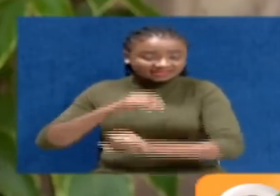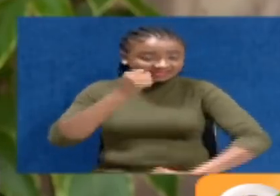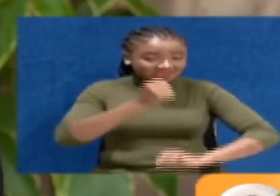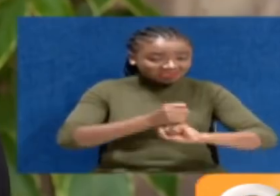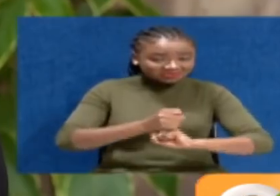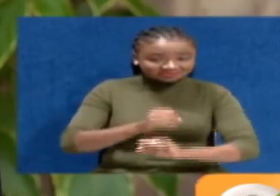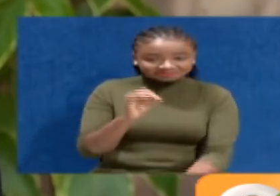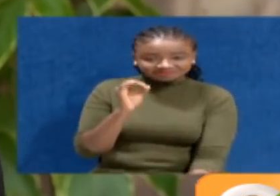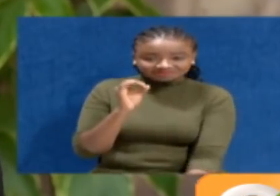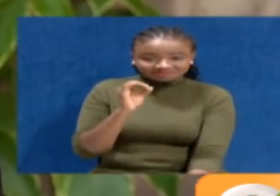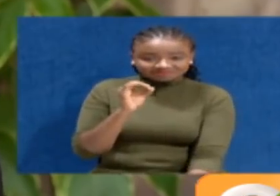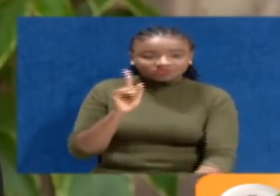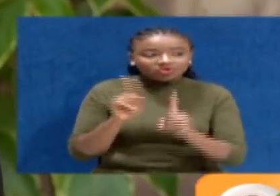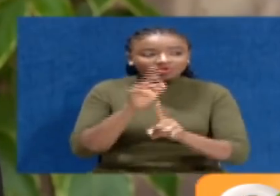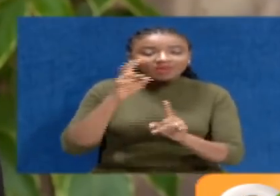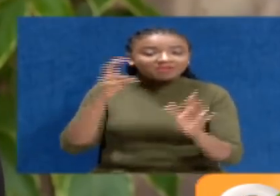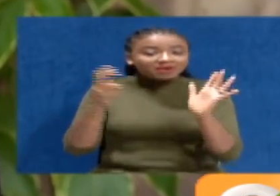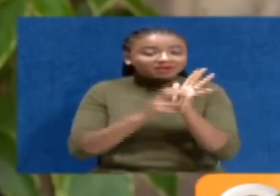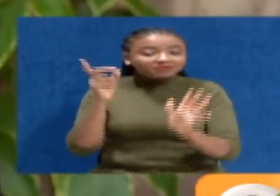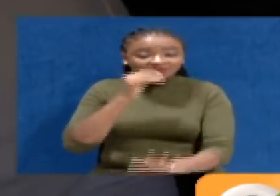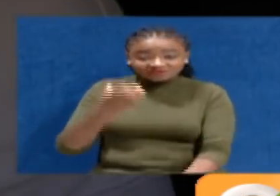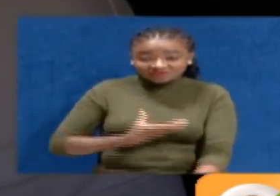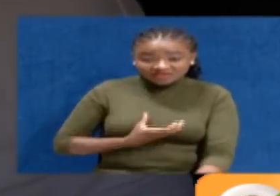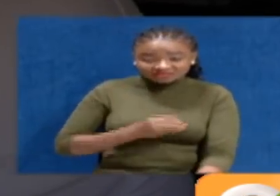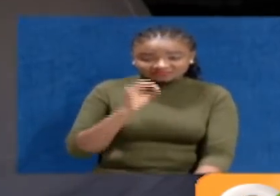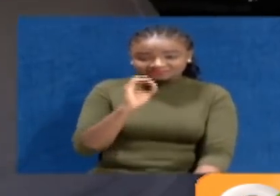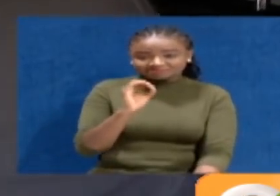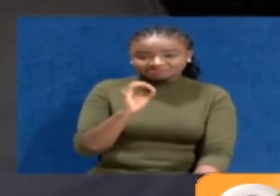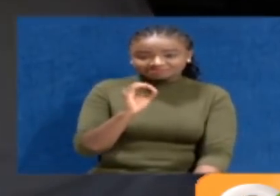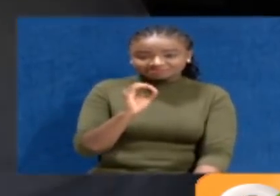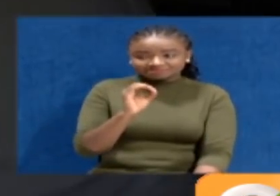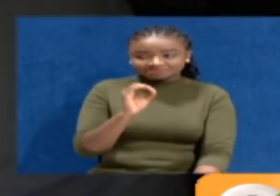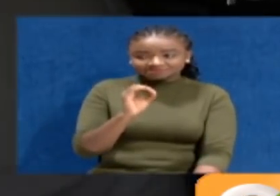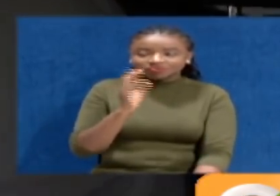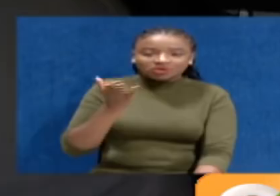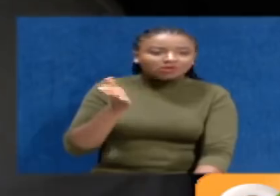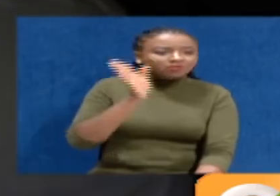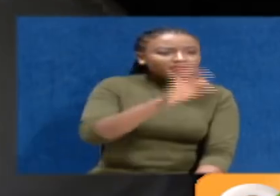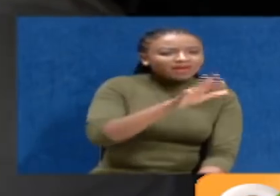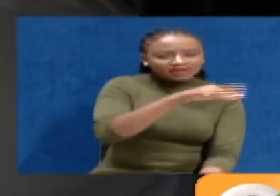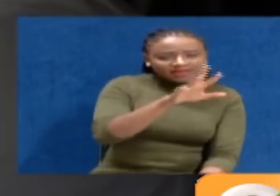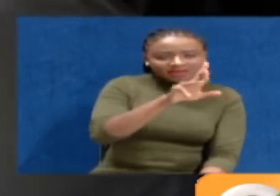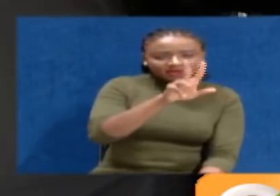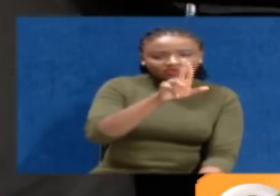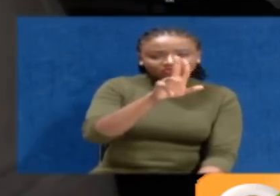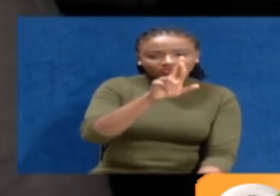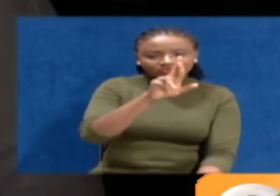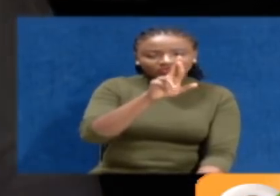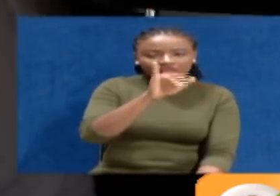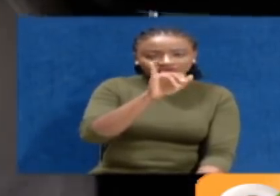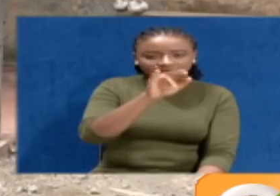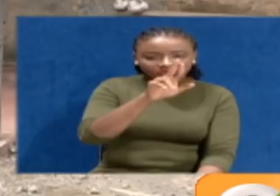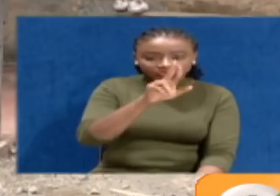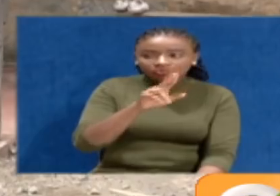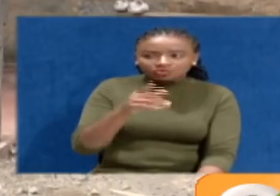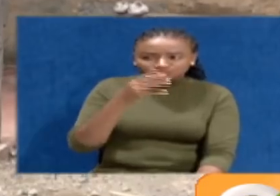even recognized by the Nursing Council of Kenya as specialists. We now have to return to Ruiru to check on one last patient. We have